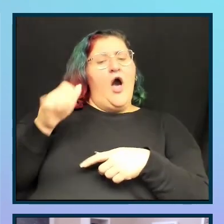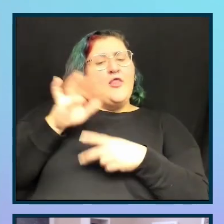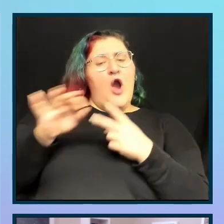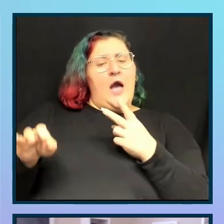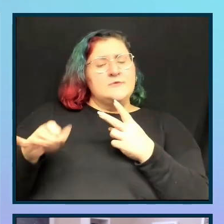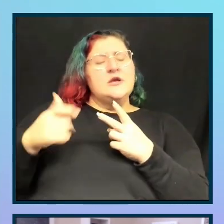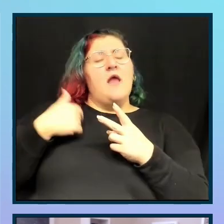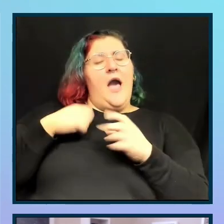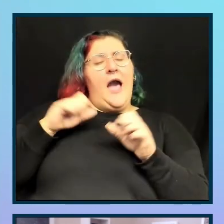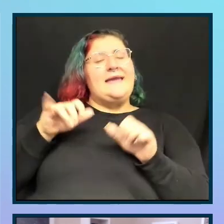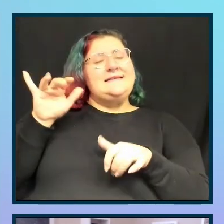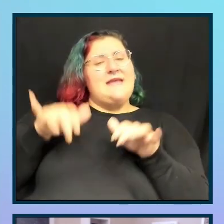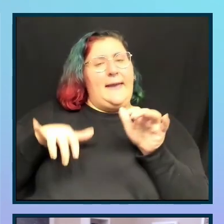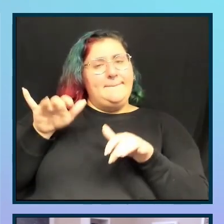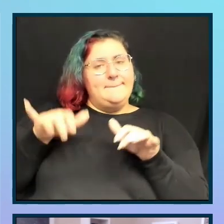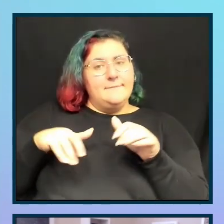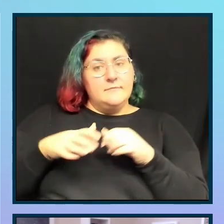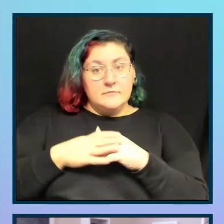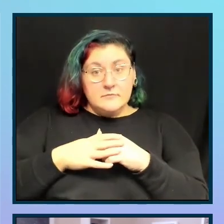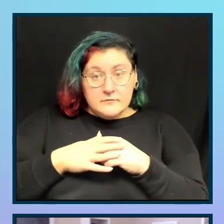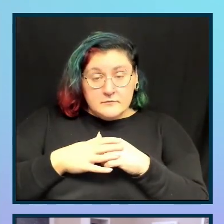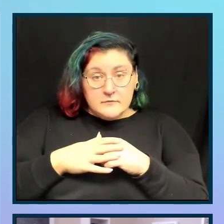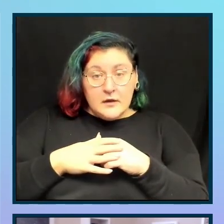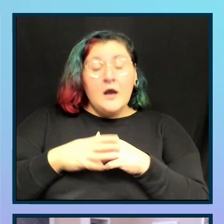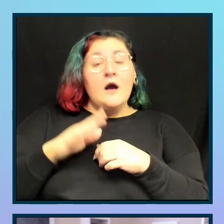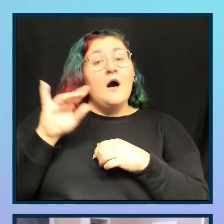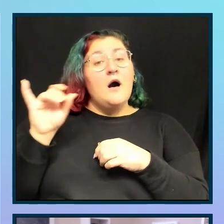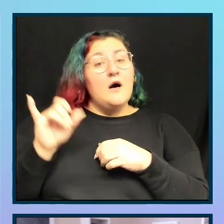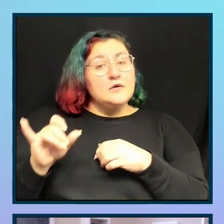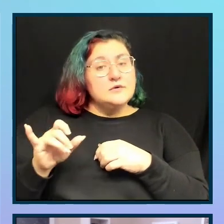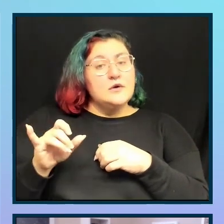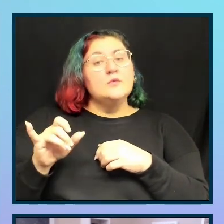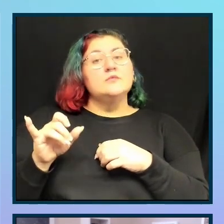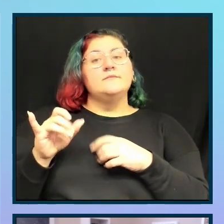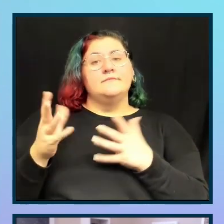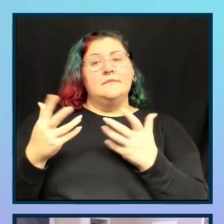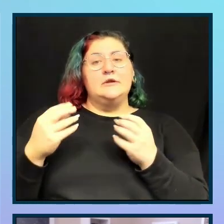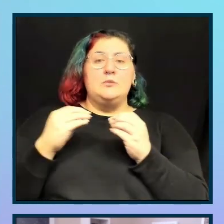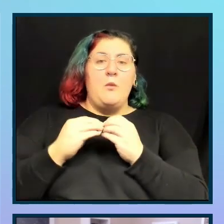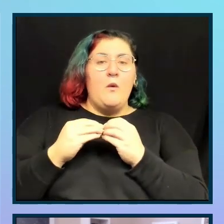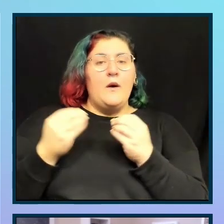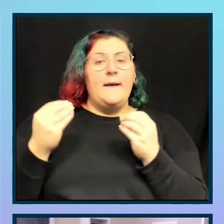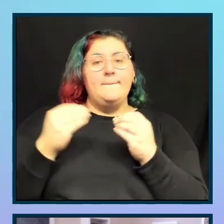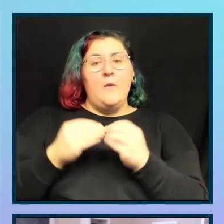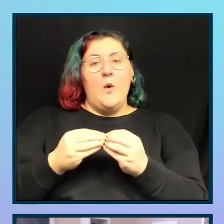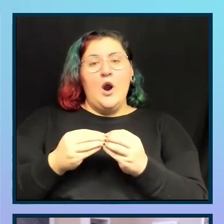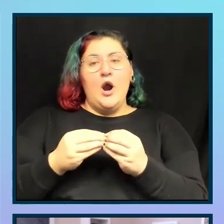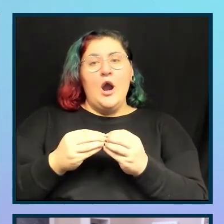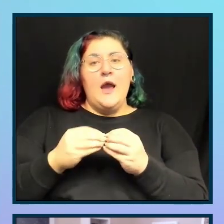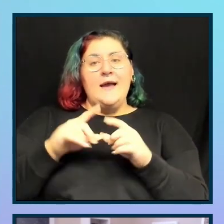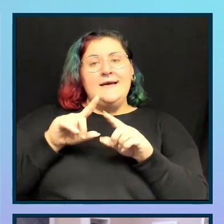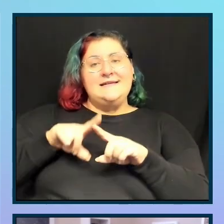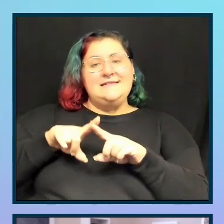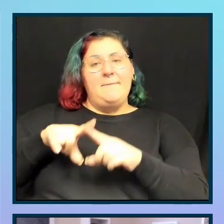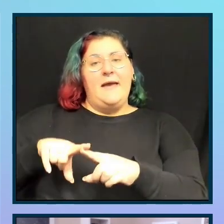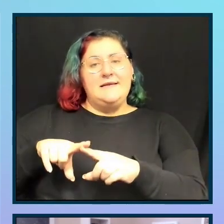Similarly, there is becoming more and more of a dependence on having